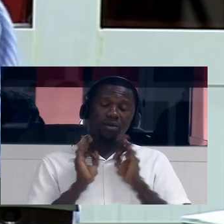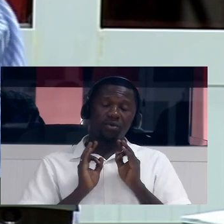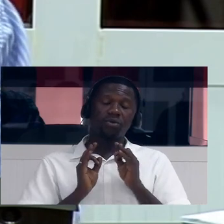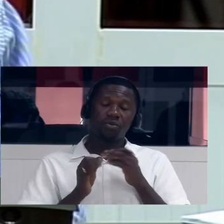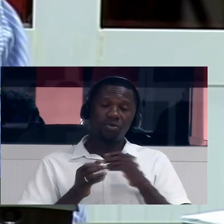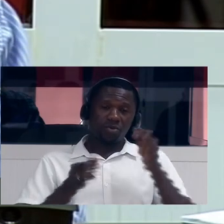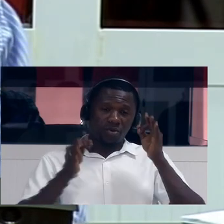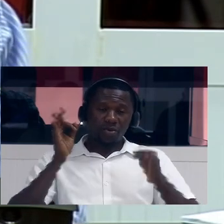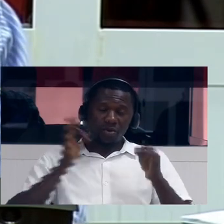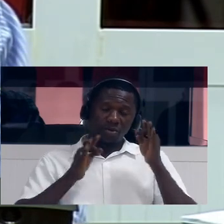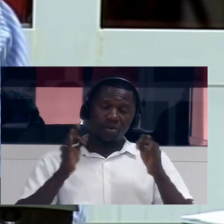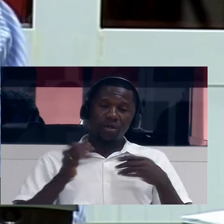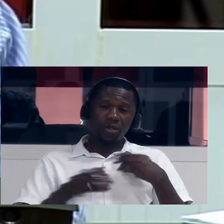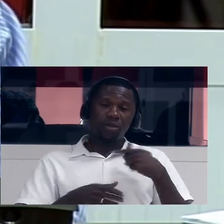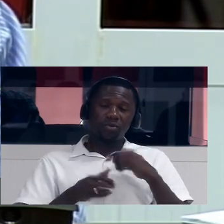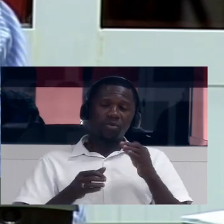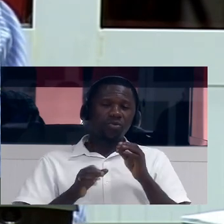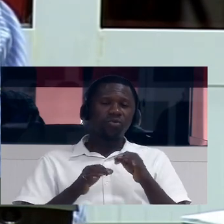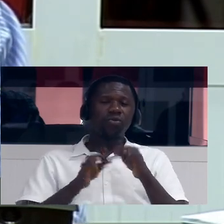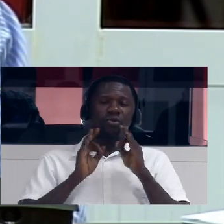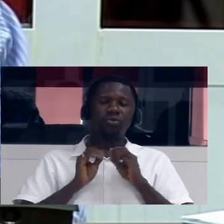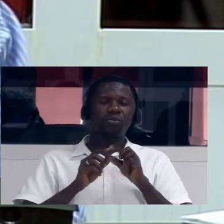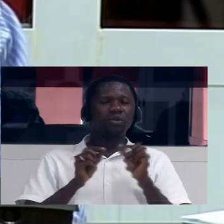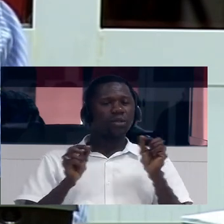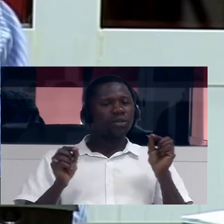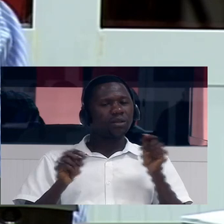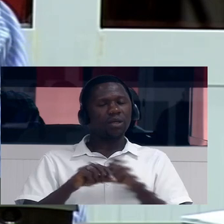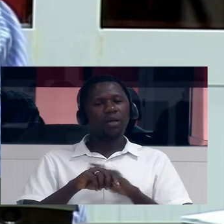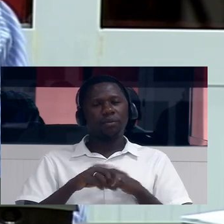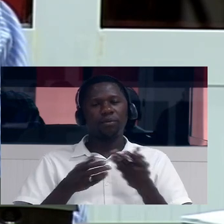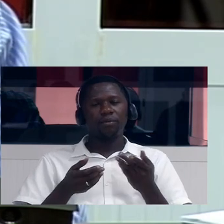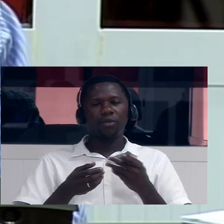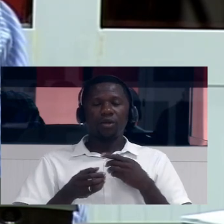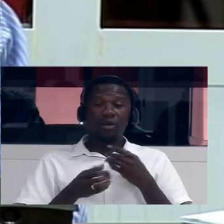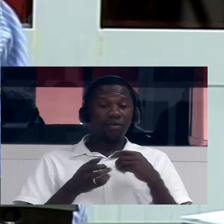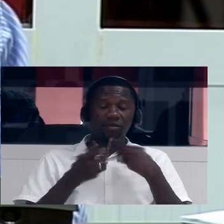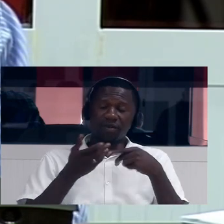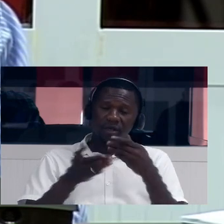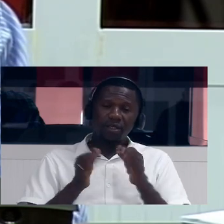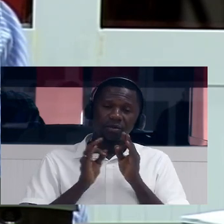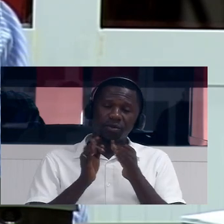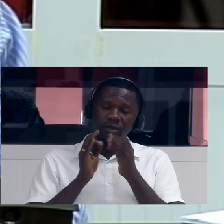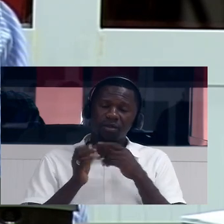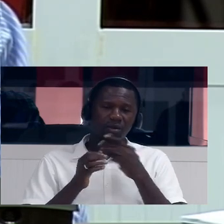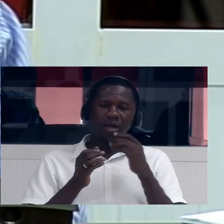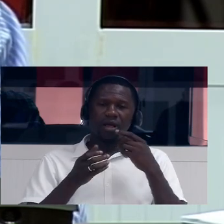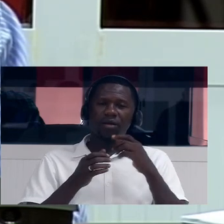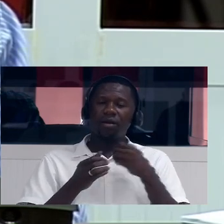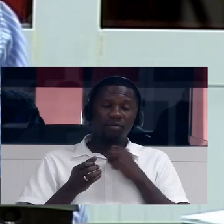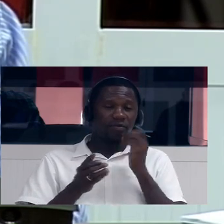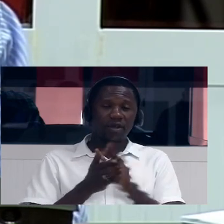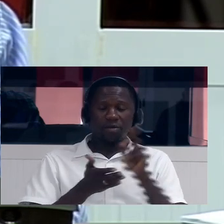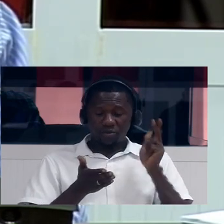time. And the long and short of that case is that for lack of proper evidence, I think they were acquitted